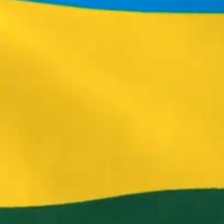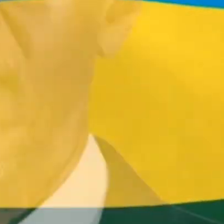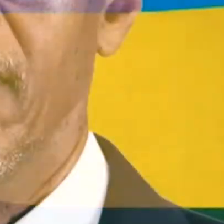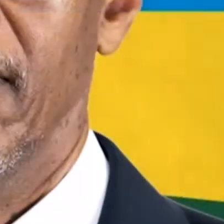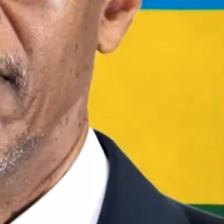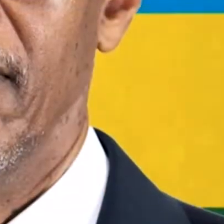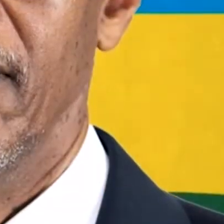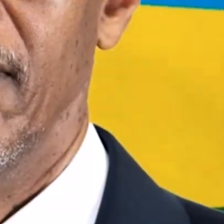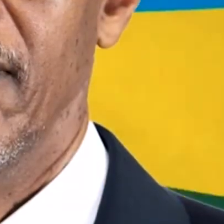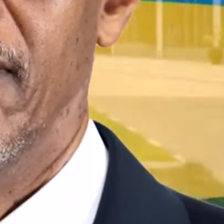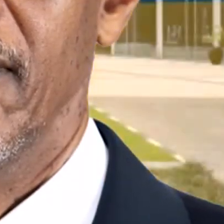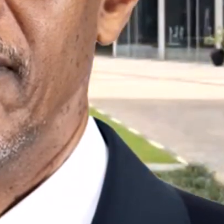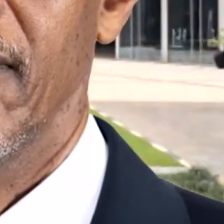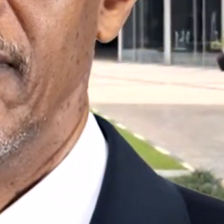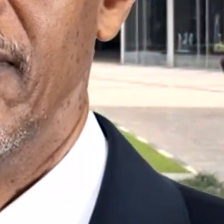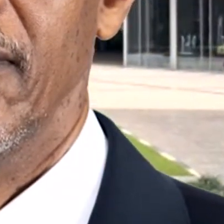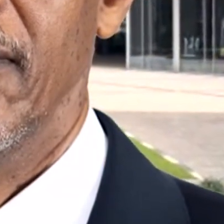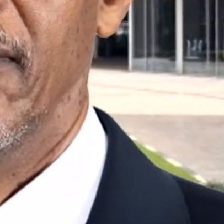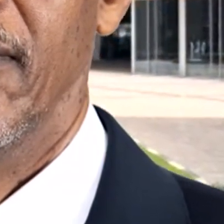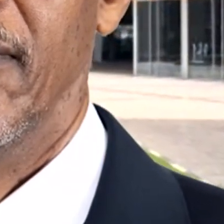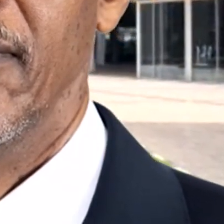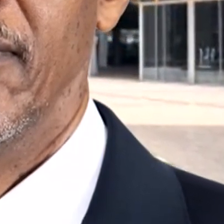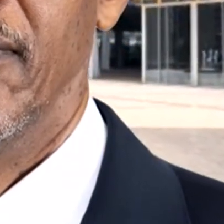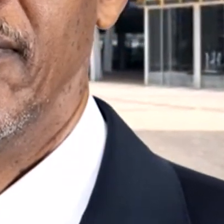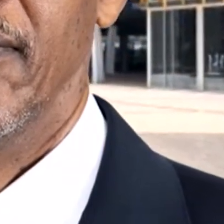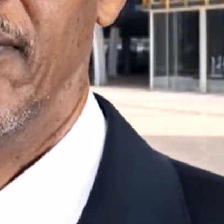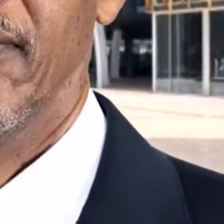Good afternoon, everyone.